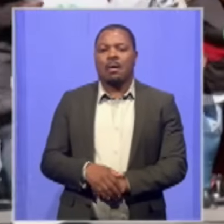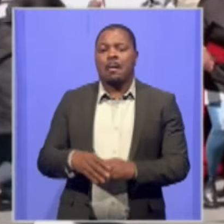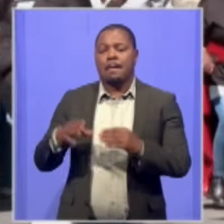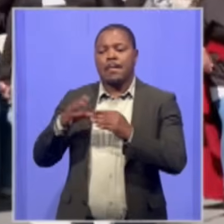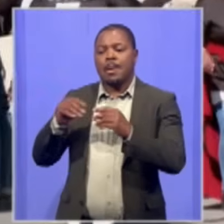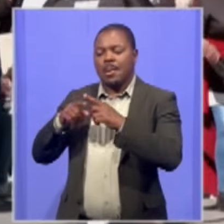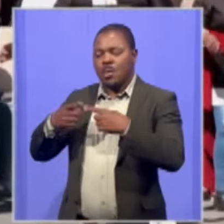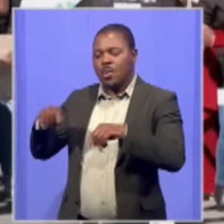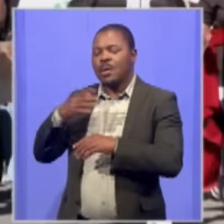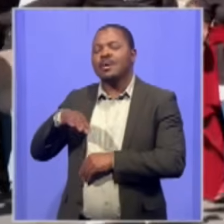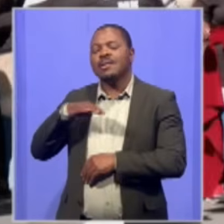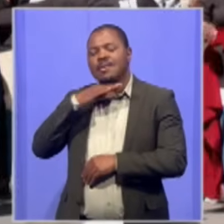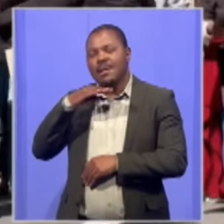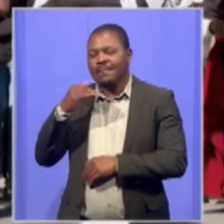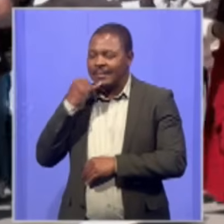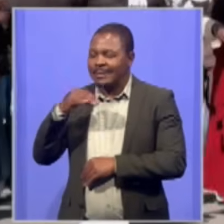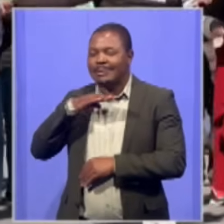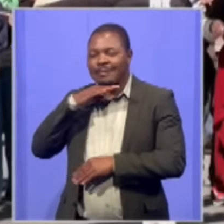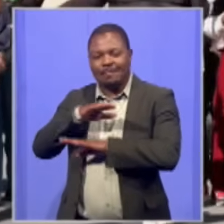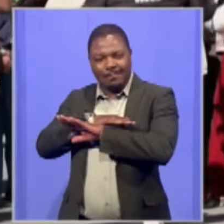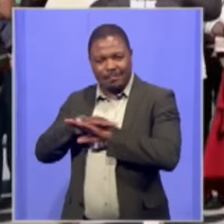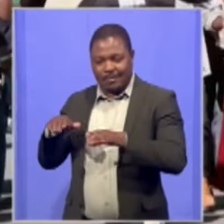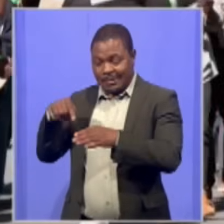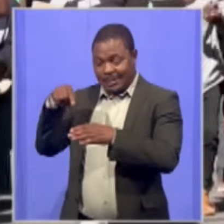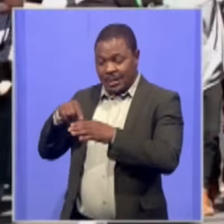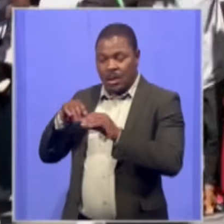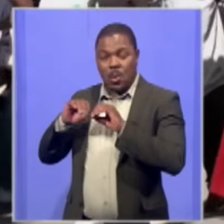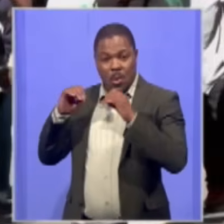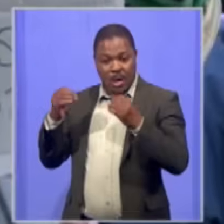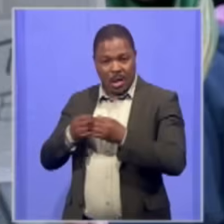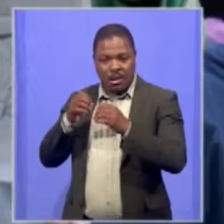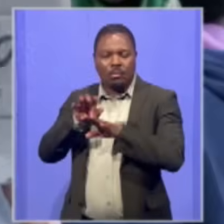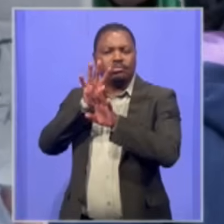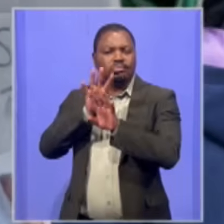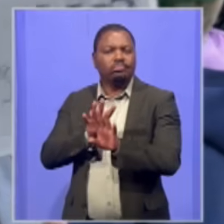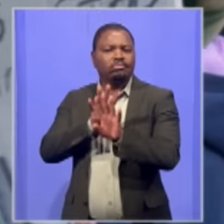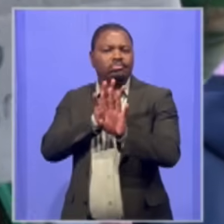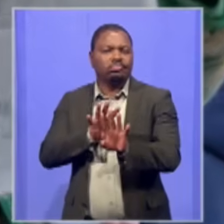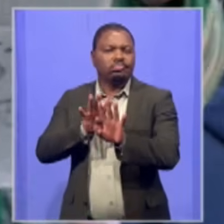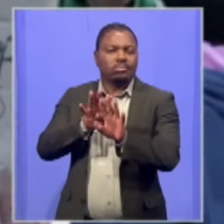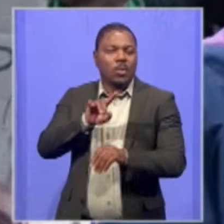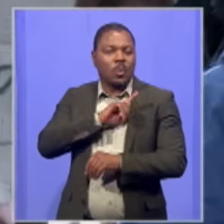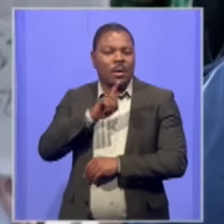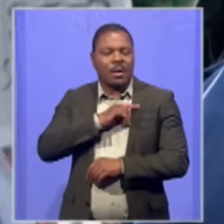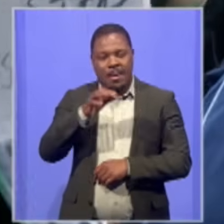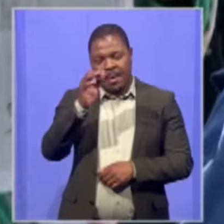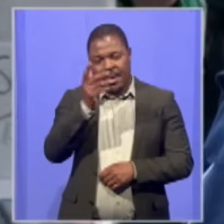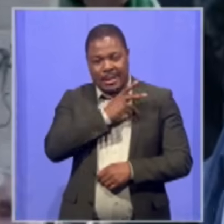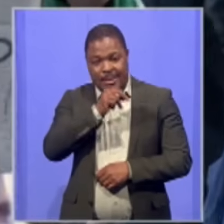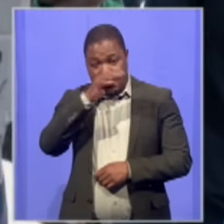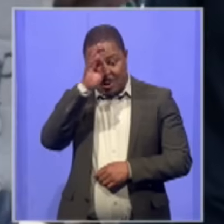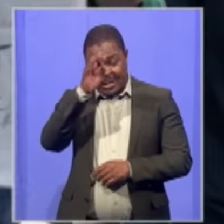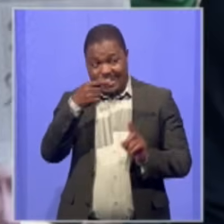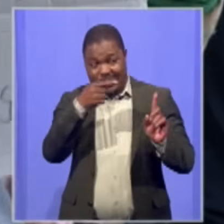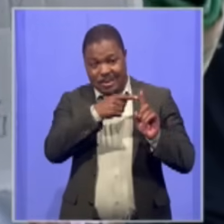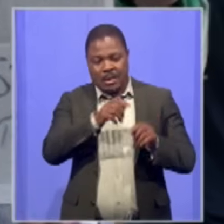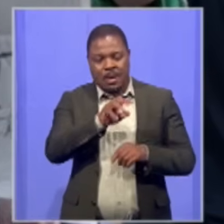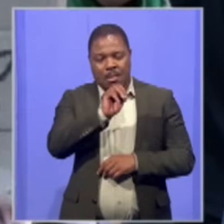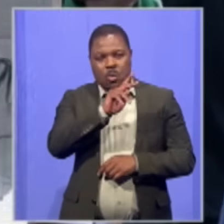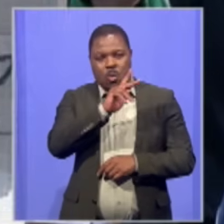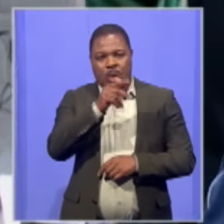Maloko a mokgatlo wa baagi wa Enough is Enough ba eteletse pele mogwanto wa go tshegetsa General Nhlanhla Mkhwanazi.